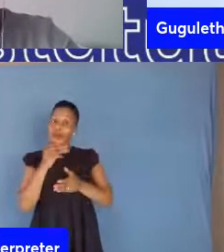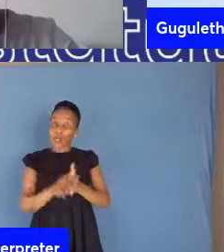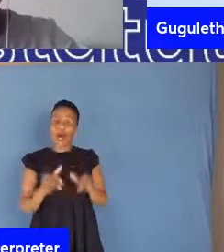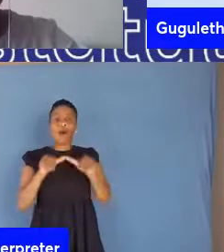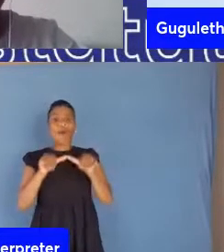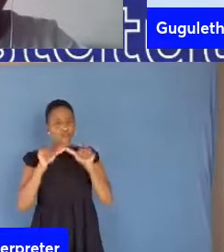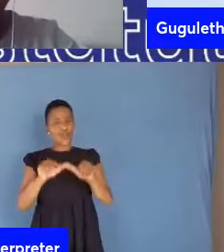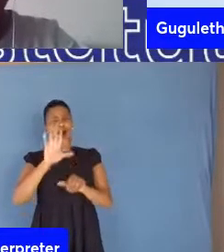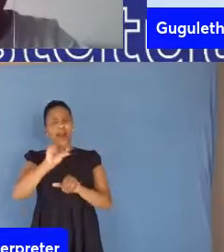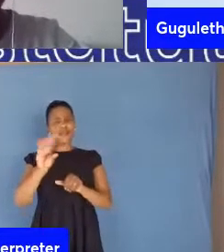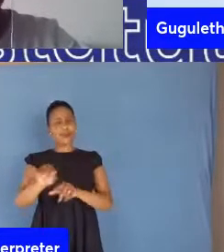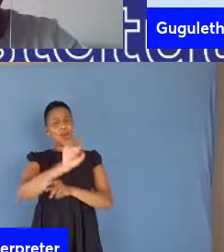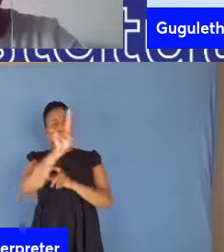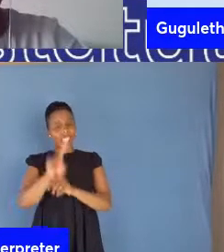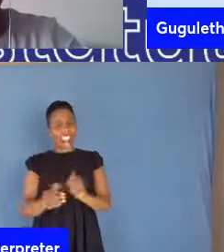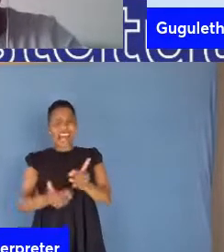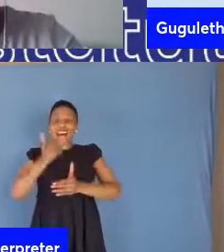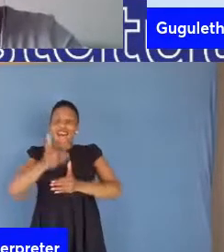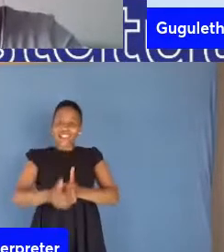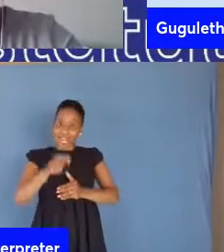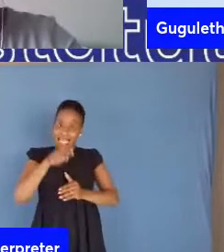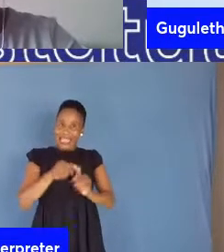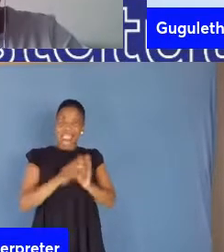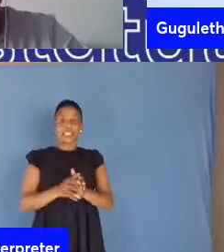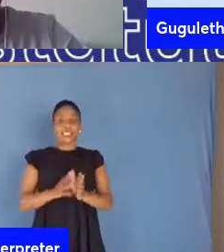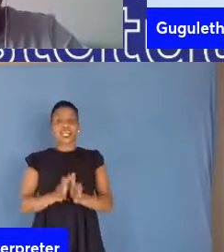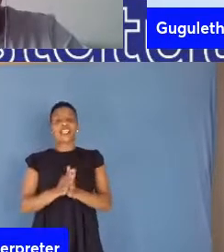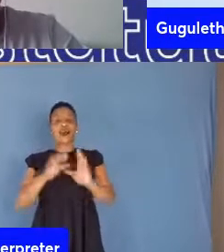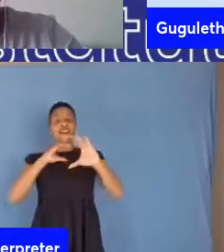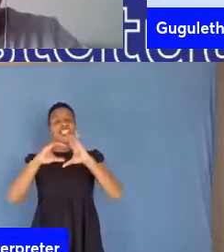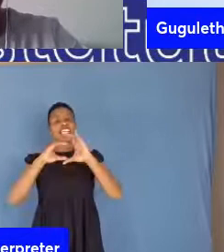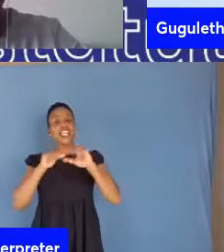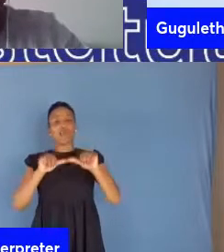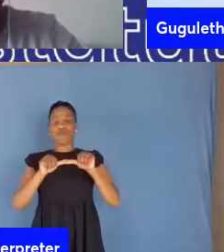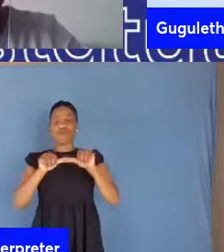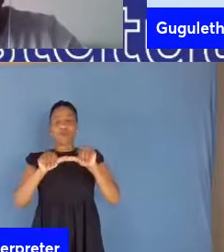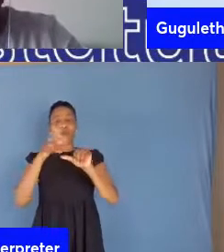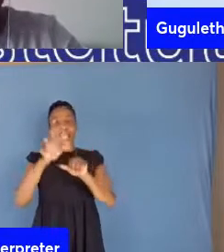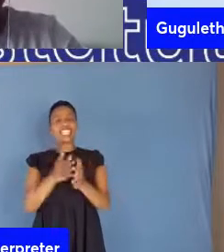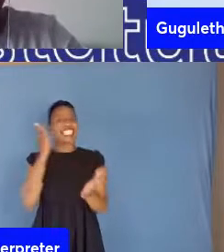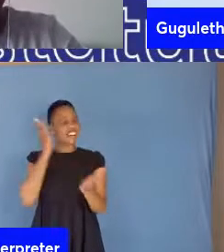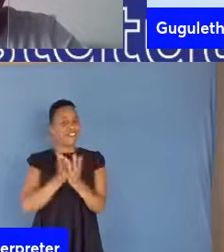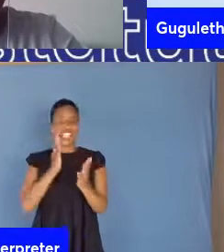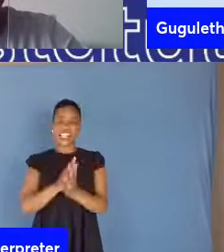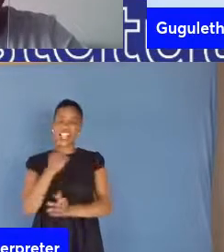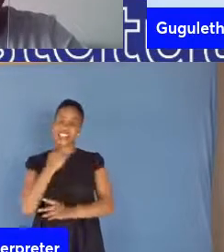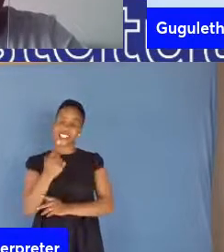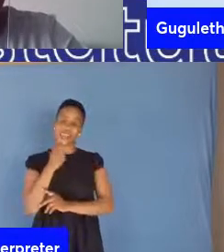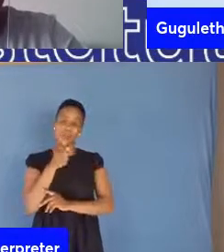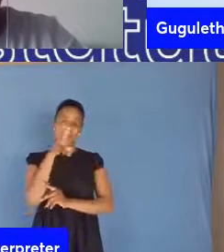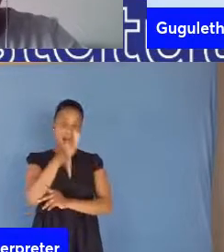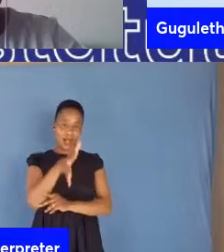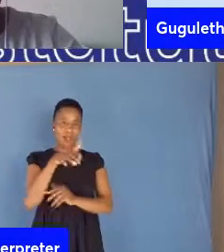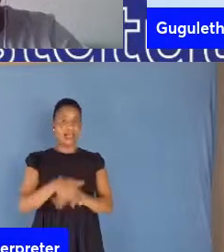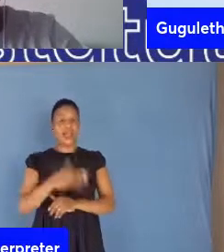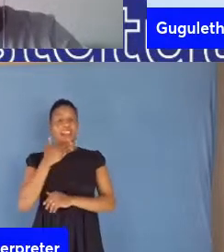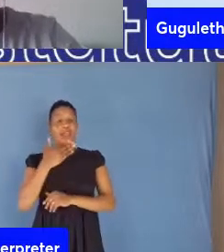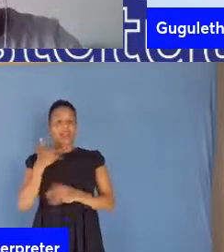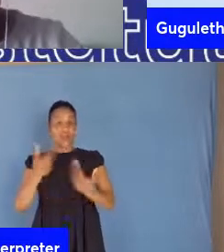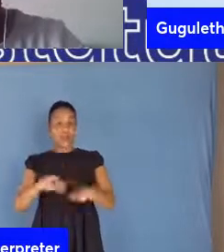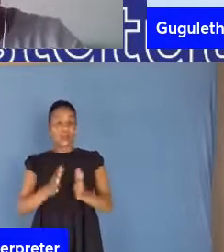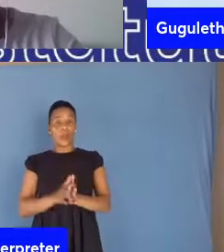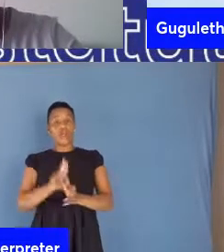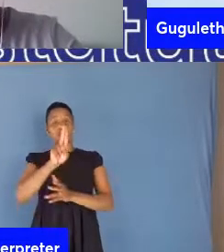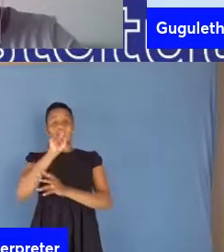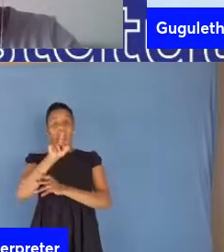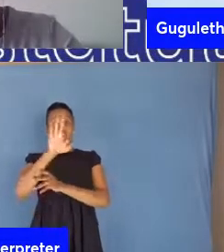live conversation, and you will definitely be answered. Thank you to the UNFPA for